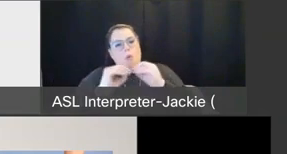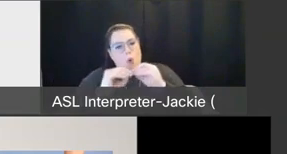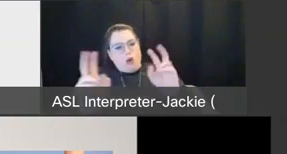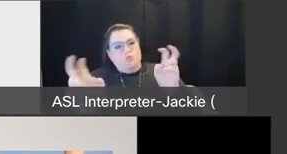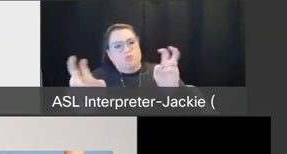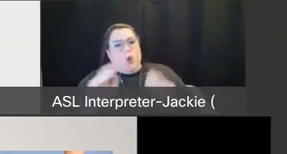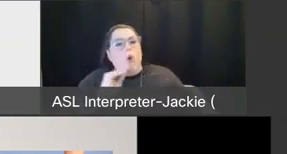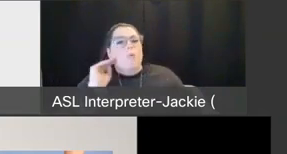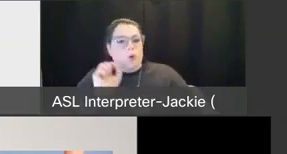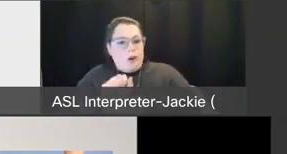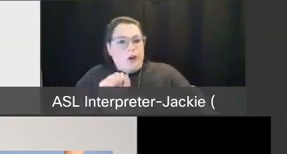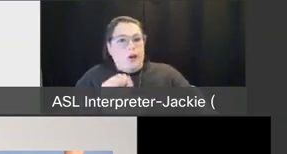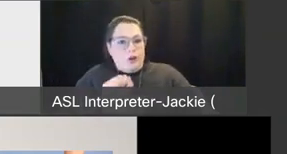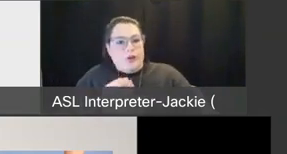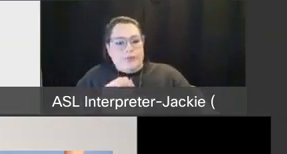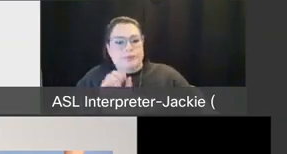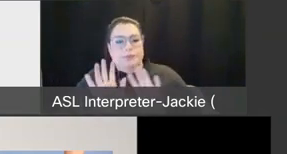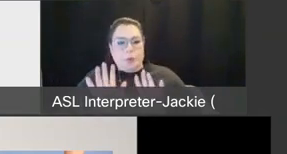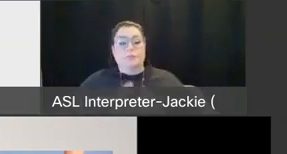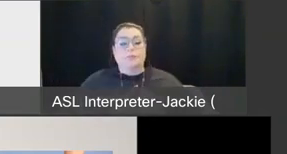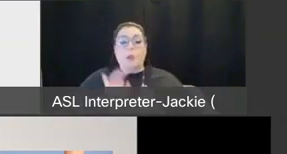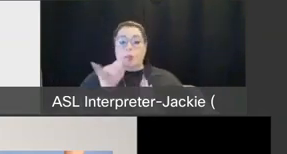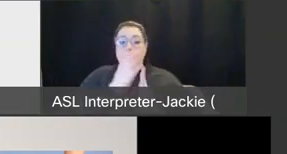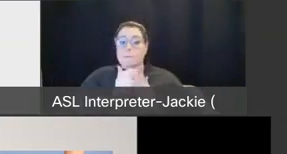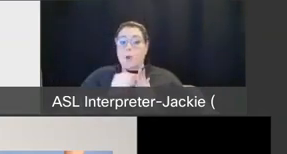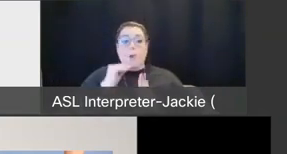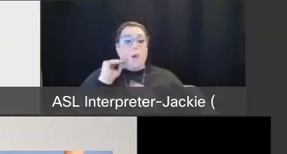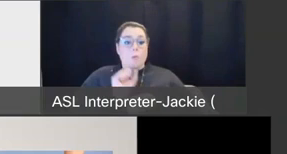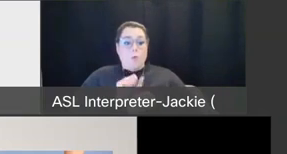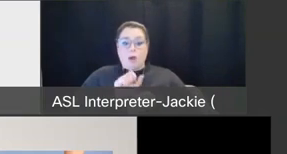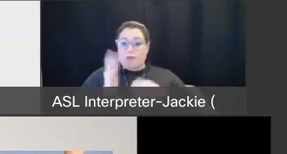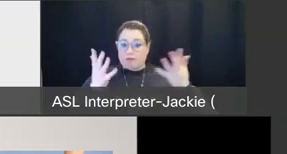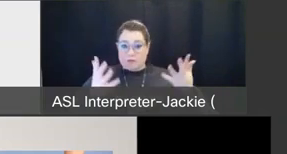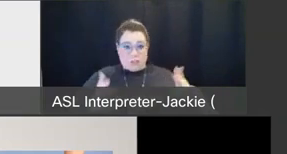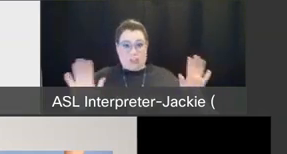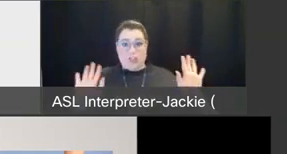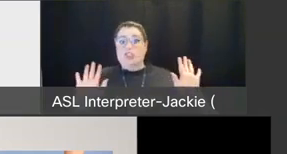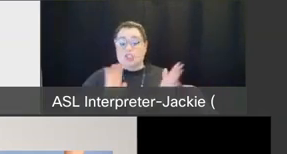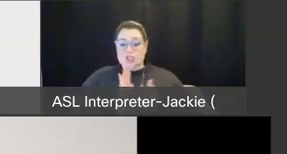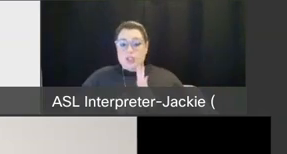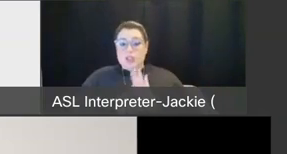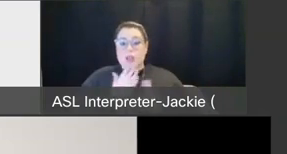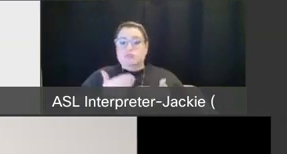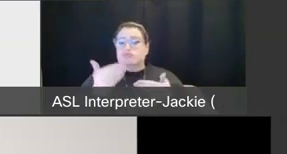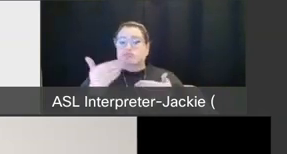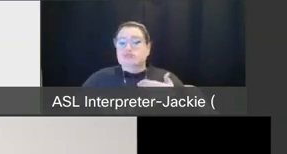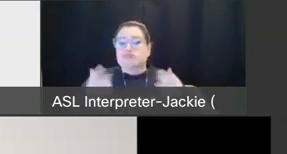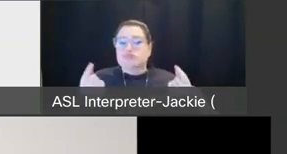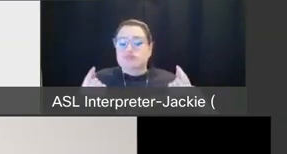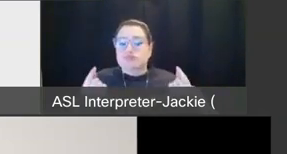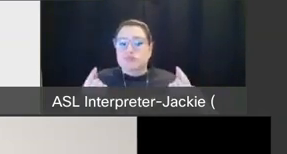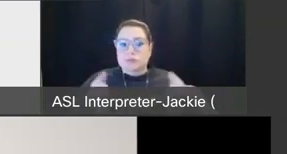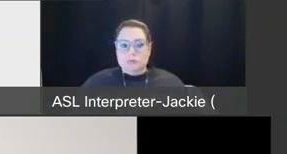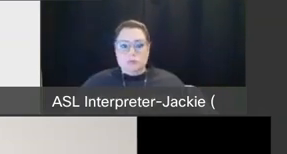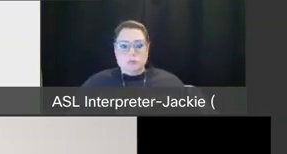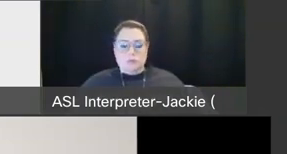So you've done that, you've collected a list of recommendations, you've done your homework. So what's the next step?